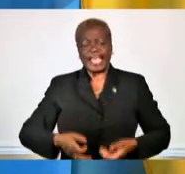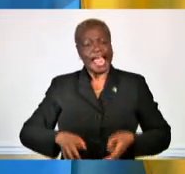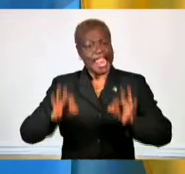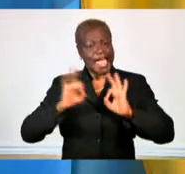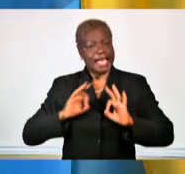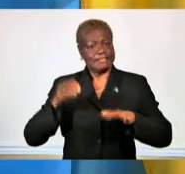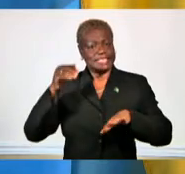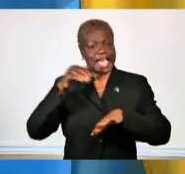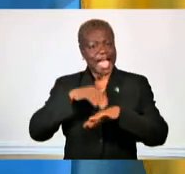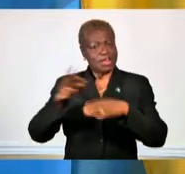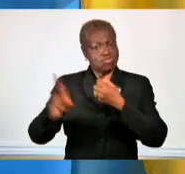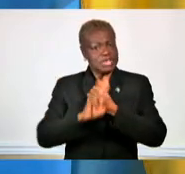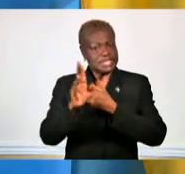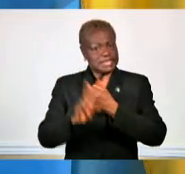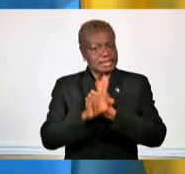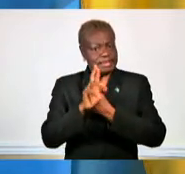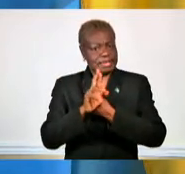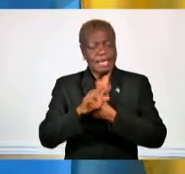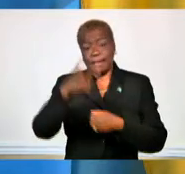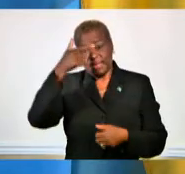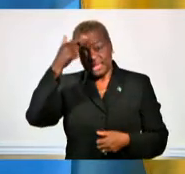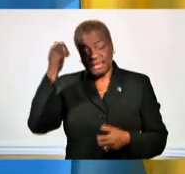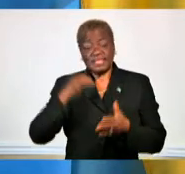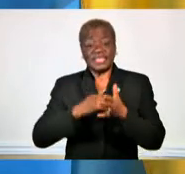risk? Because it is.